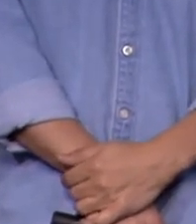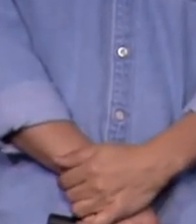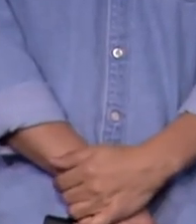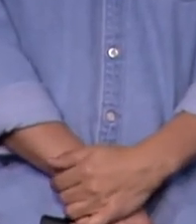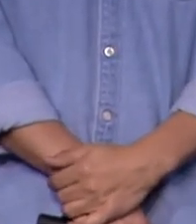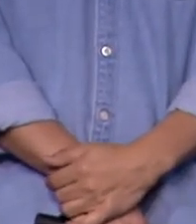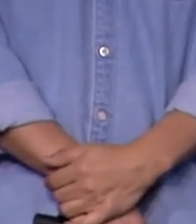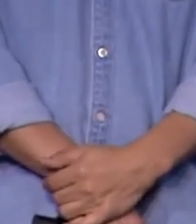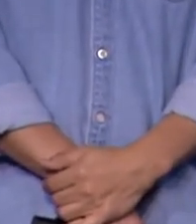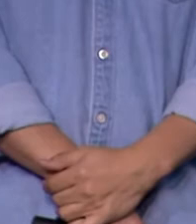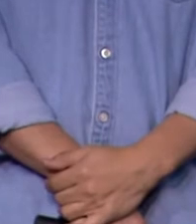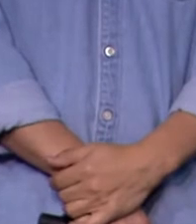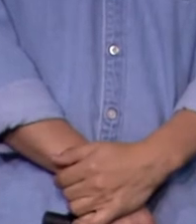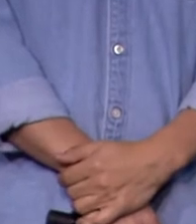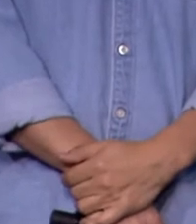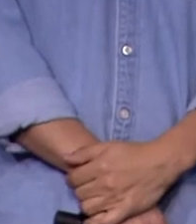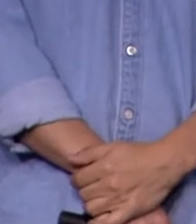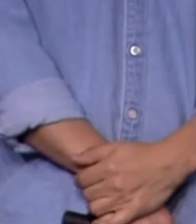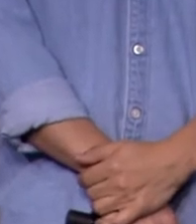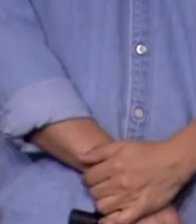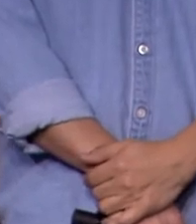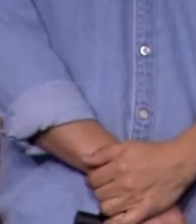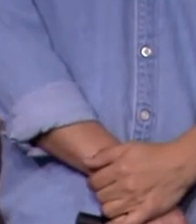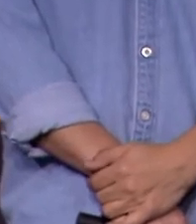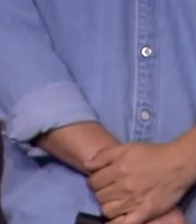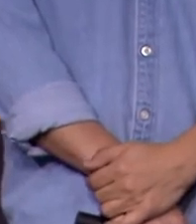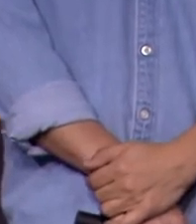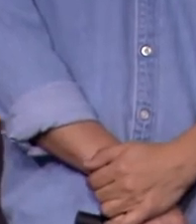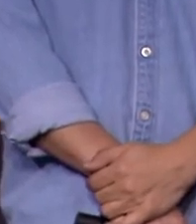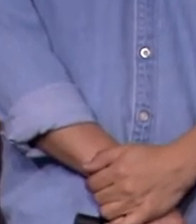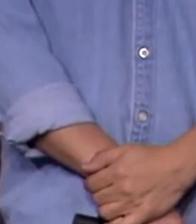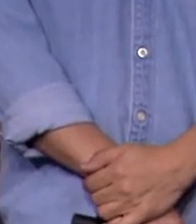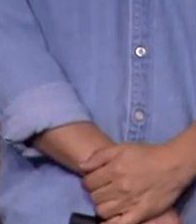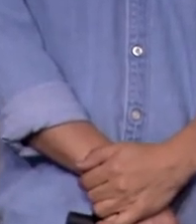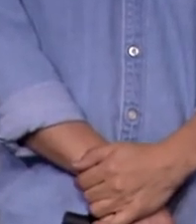bed and held his